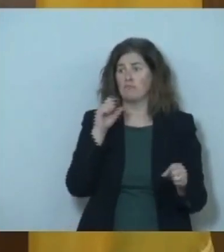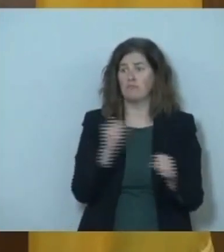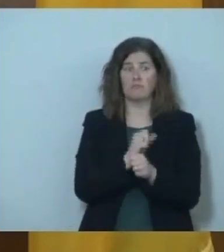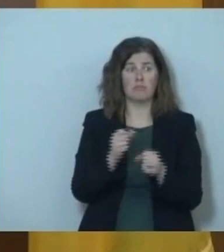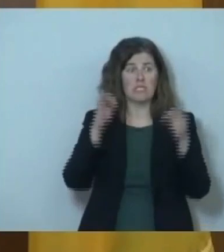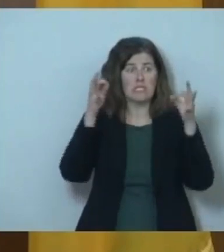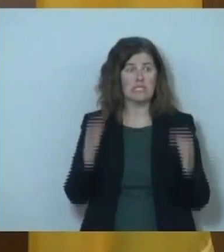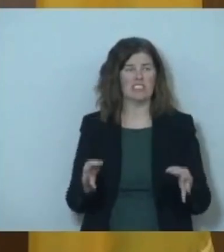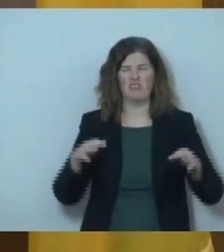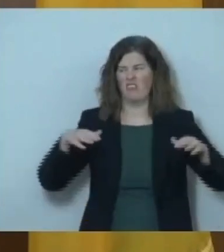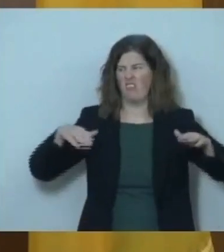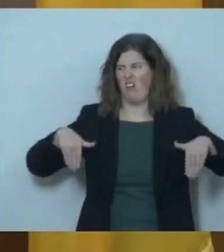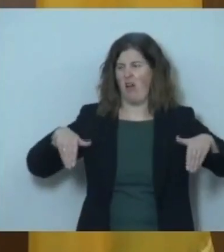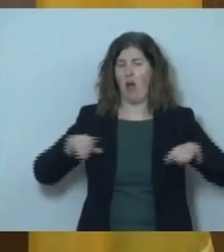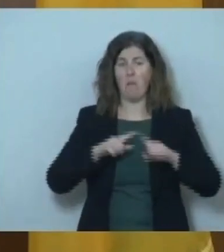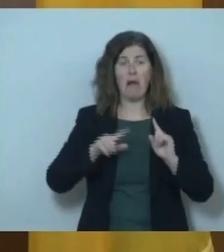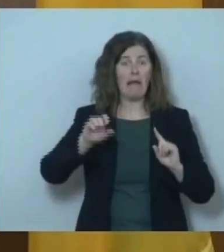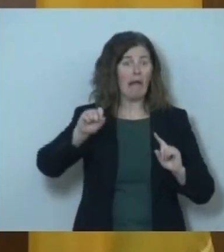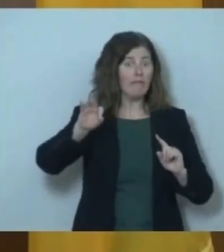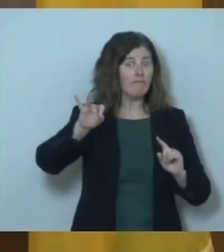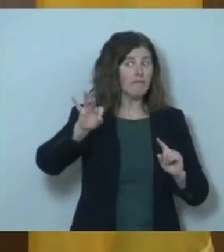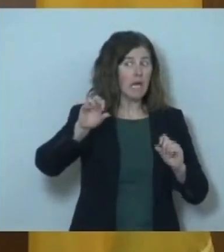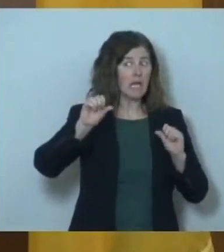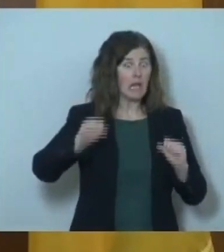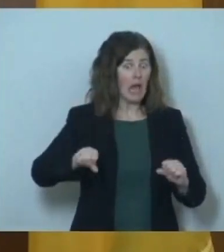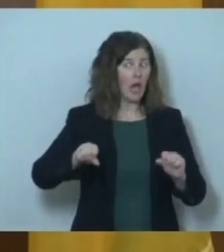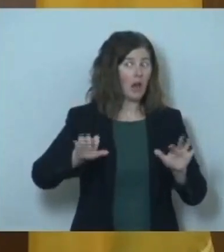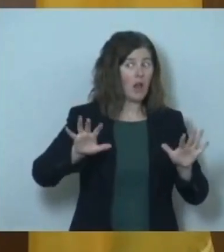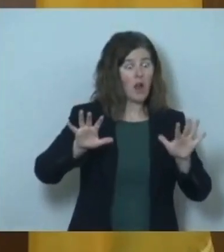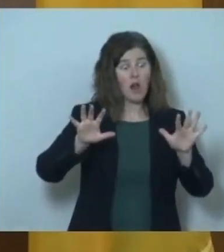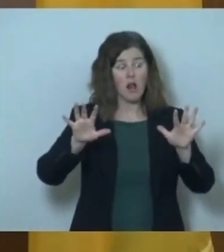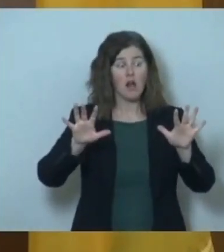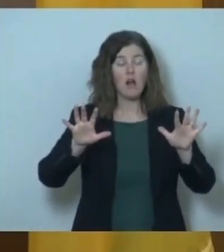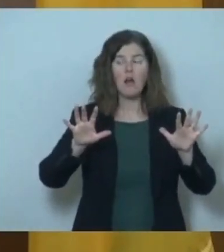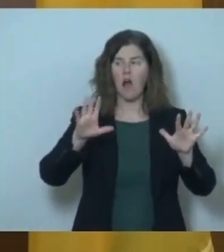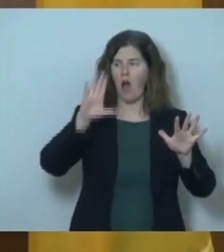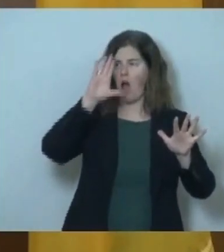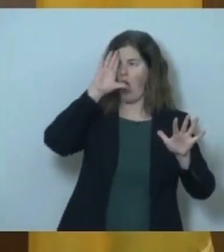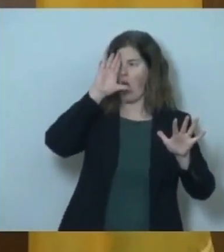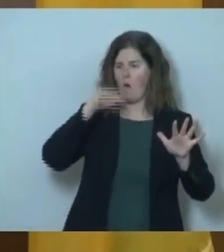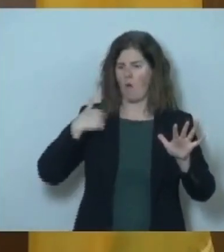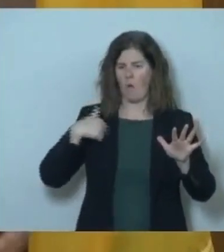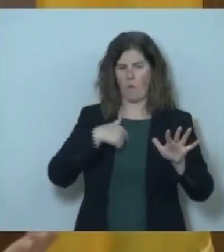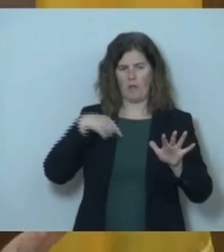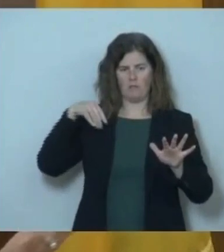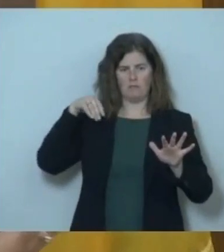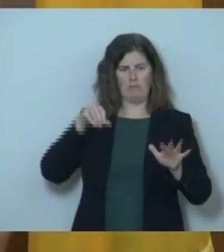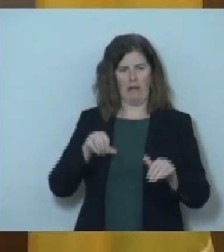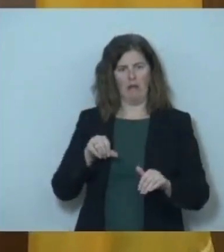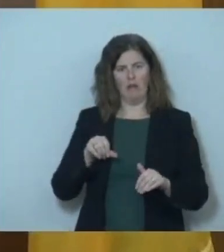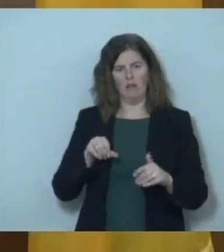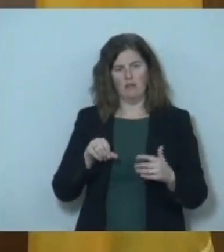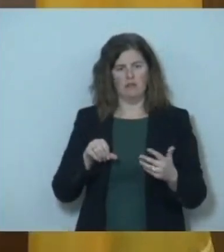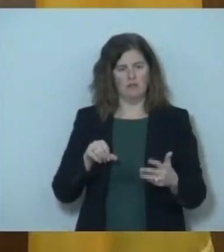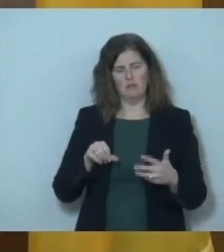yet, but if all of that can be covered, and I know that we've spent